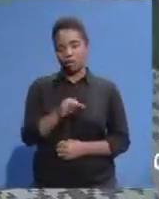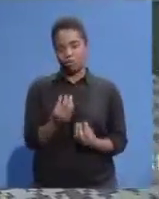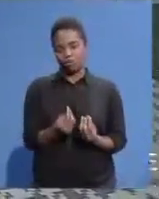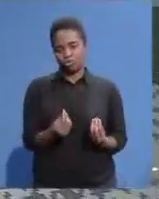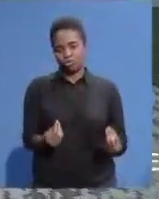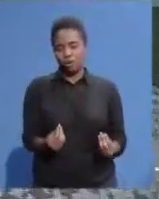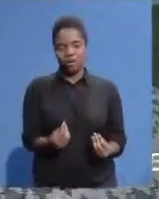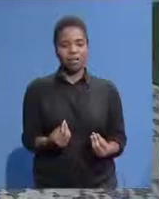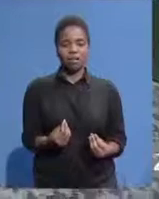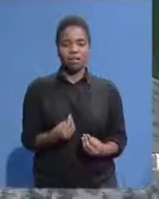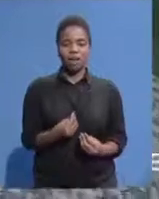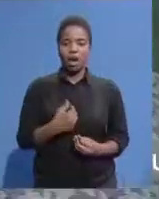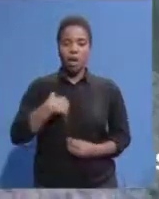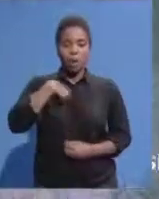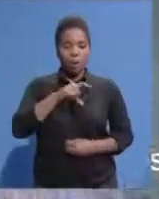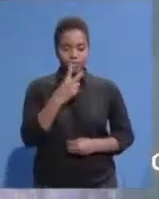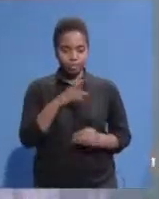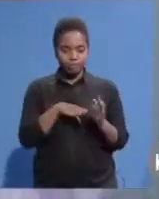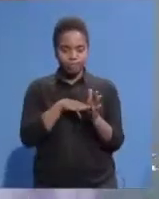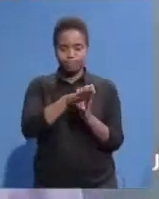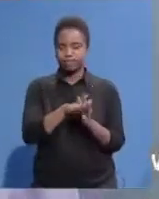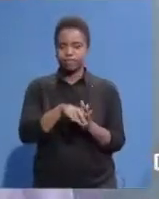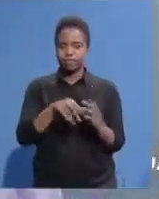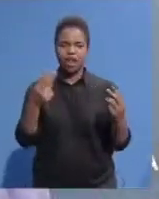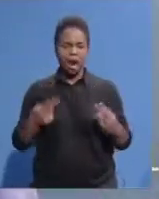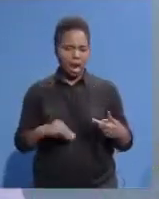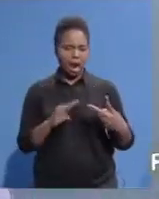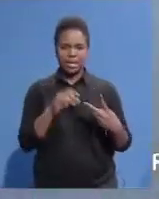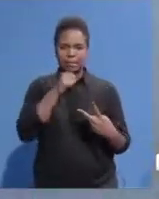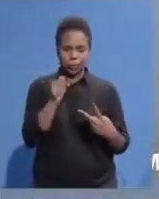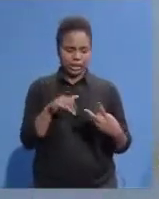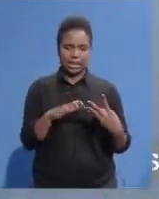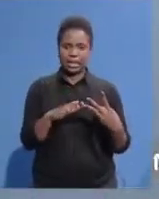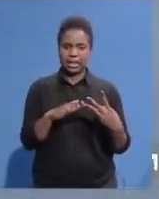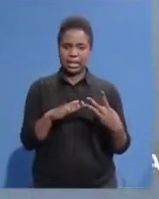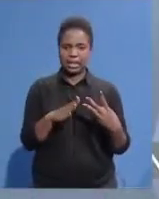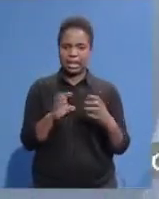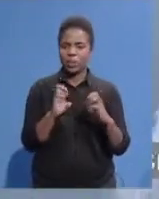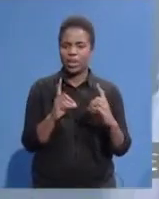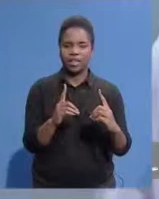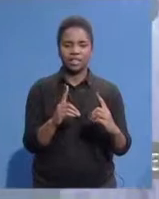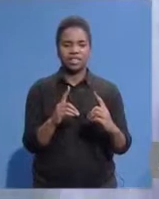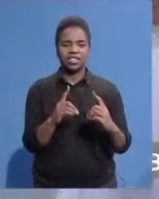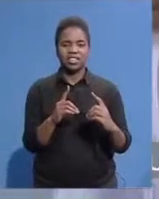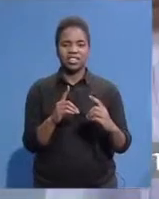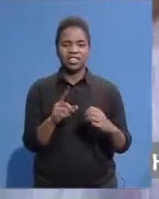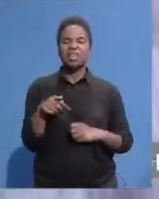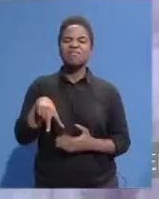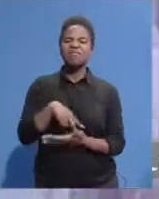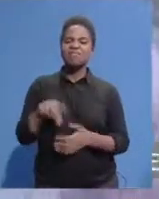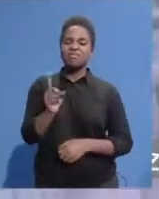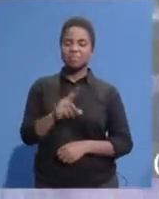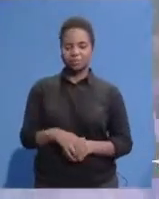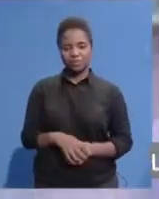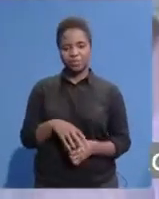all forms, in art and in music and in education. So tell us about the piece that you've prepared today. This little piece